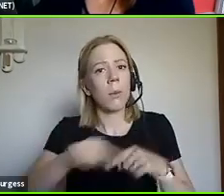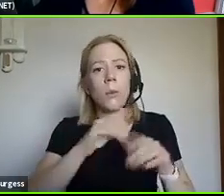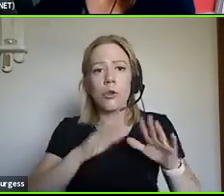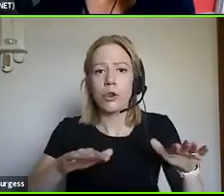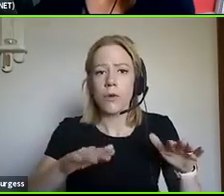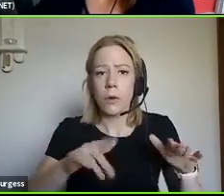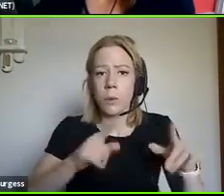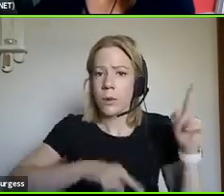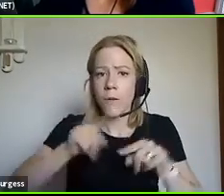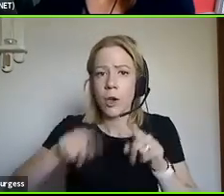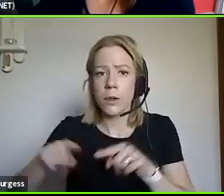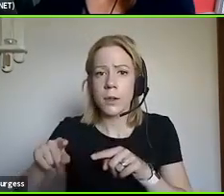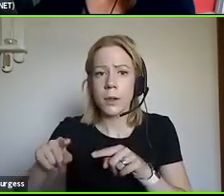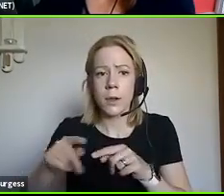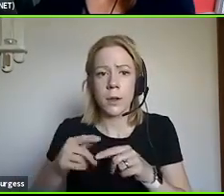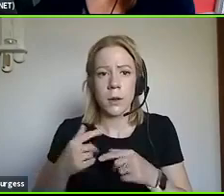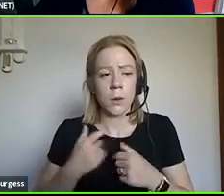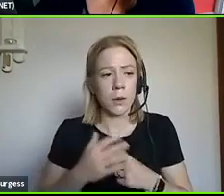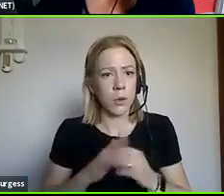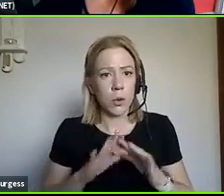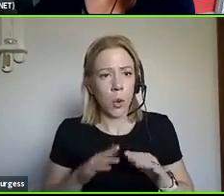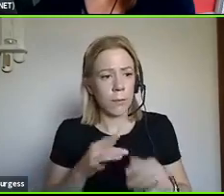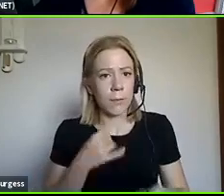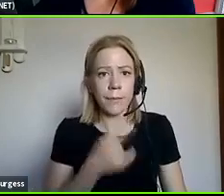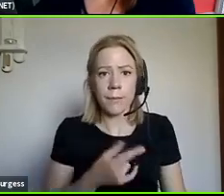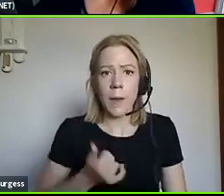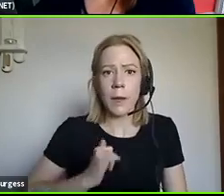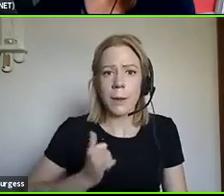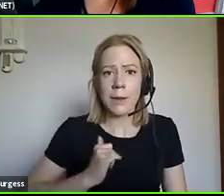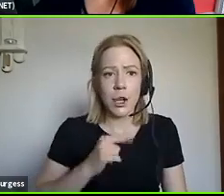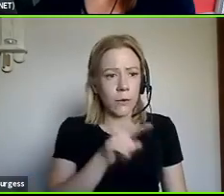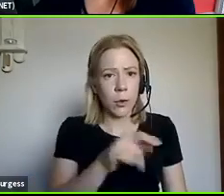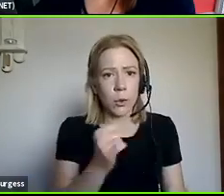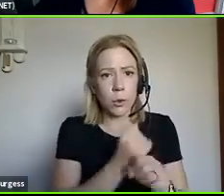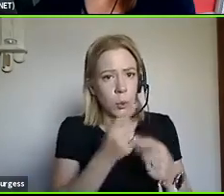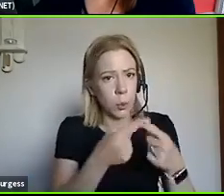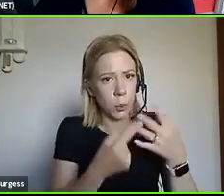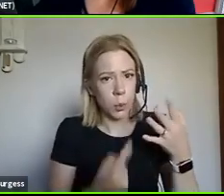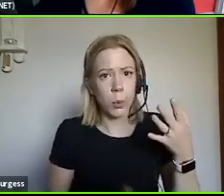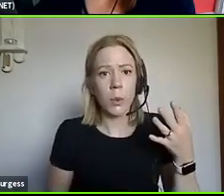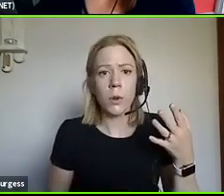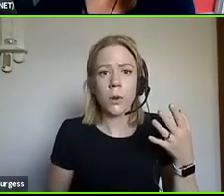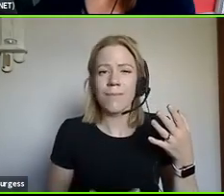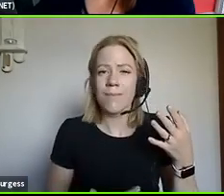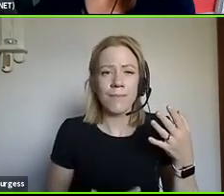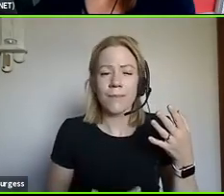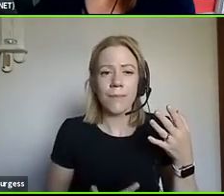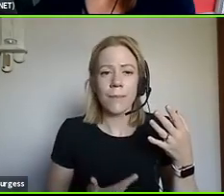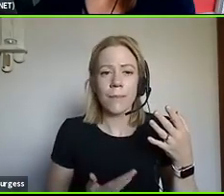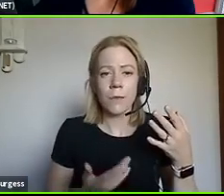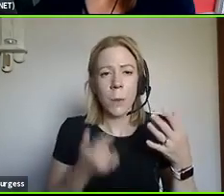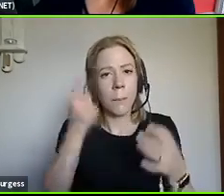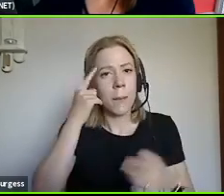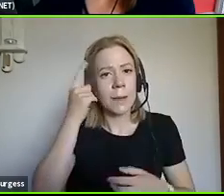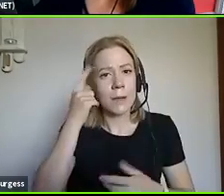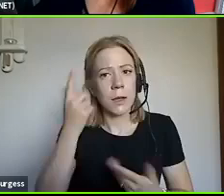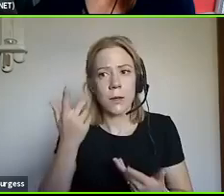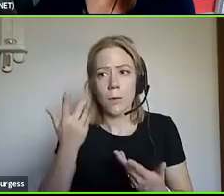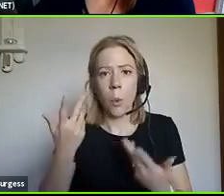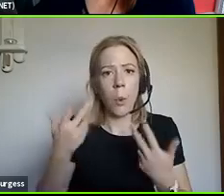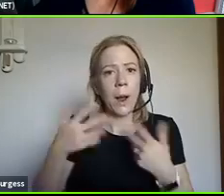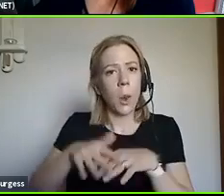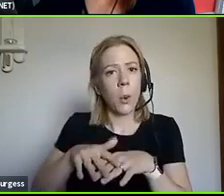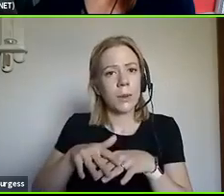placing expectations on them to be a particular type of ready. So it makes a lot of sense in inclusive thinking for us to